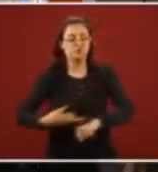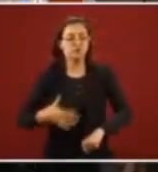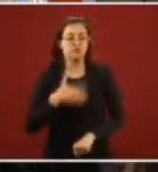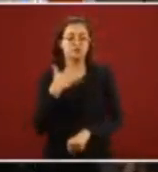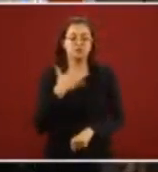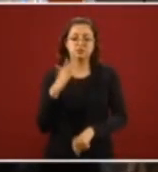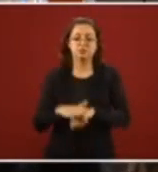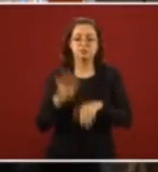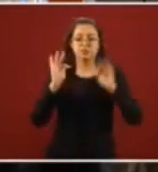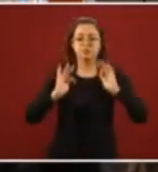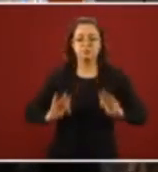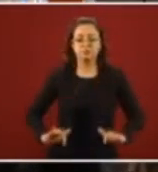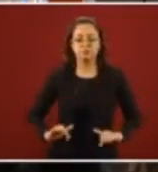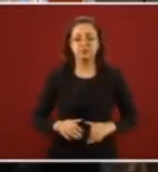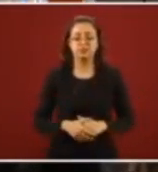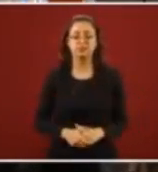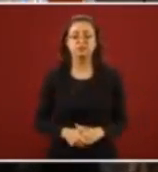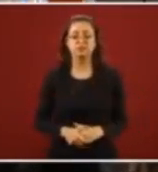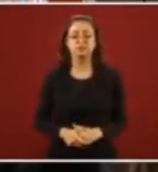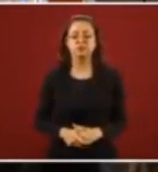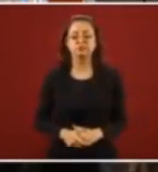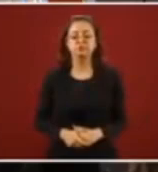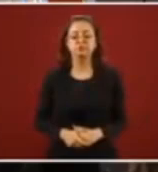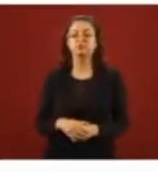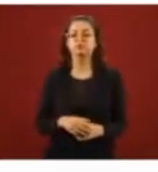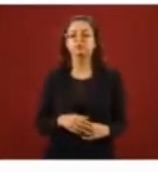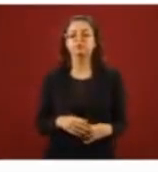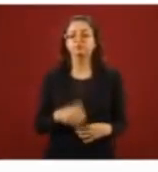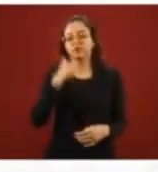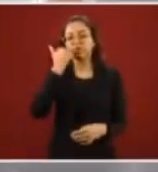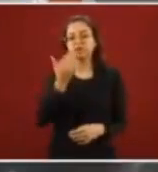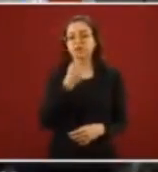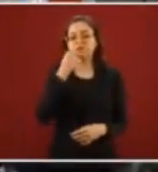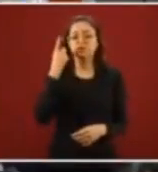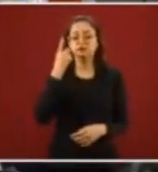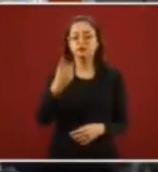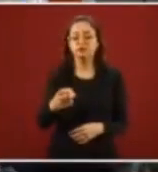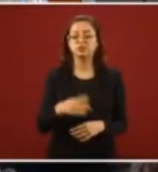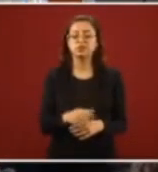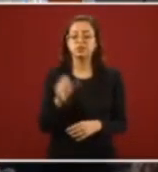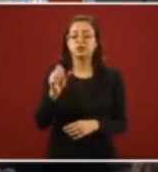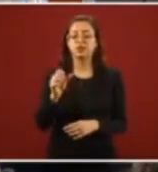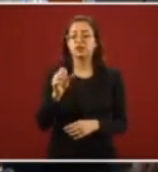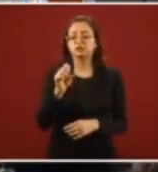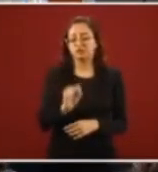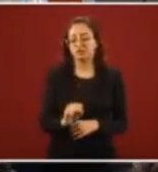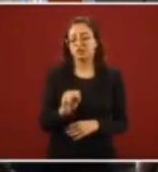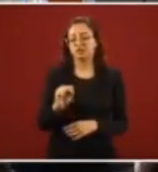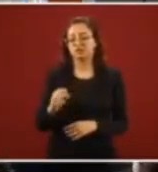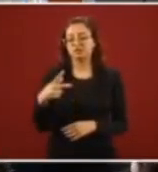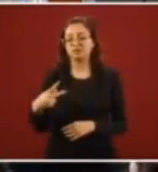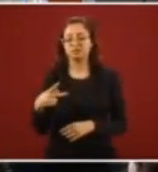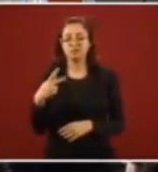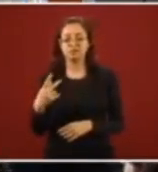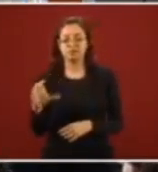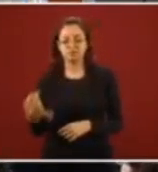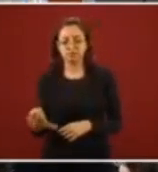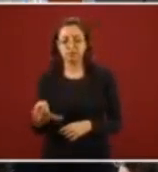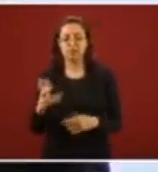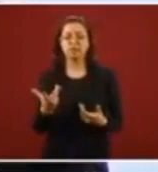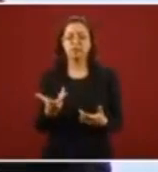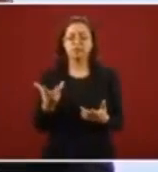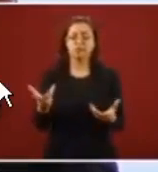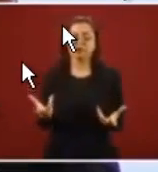And is with this amount of volunteers, and know that there have opportunity. And there help